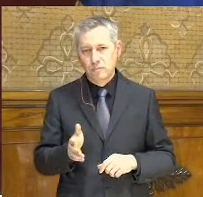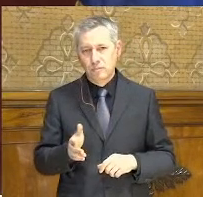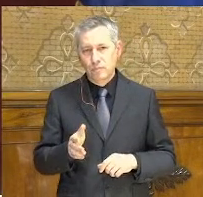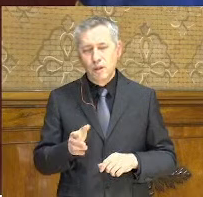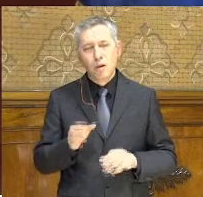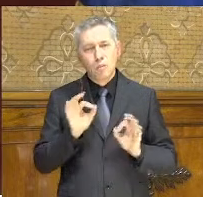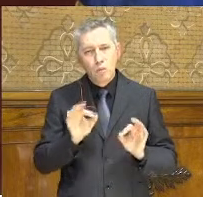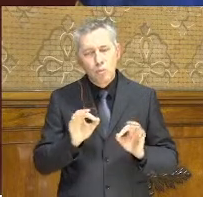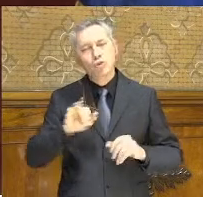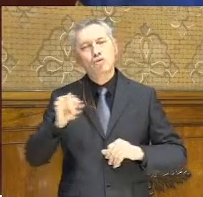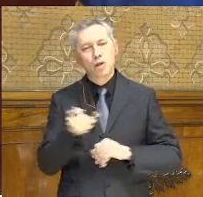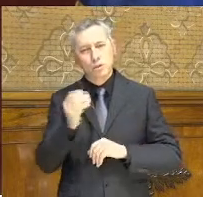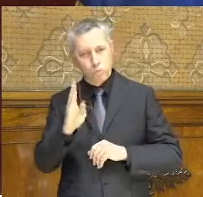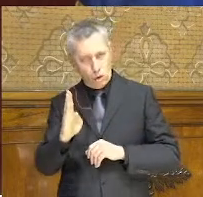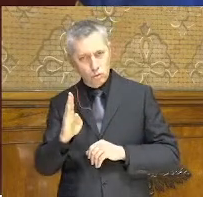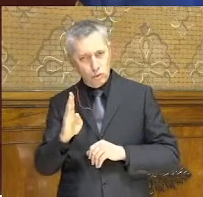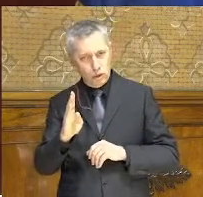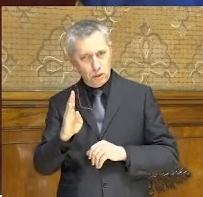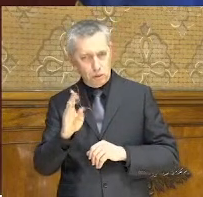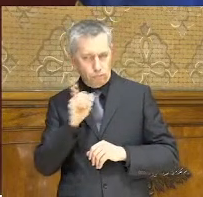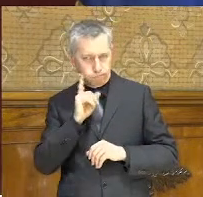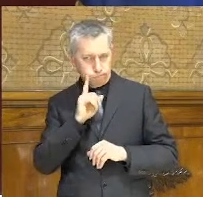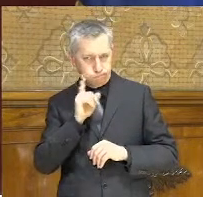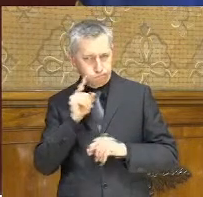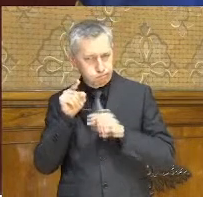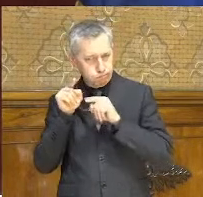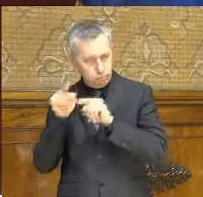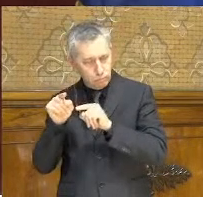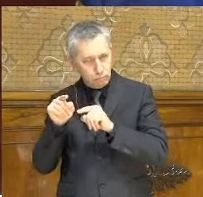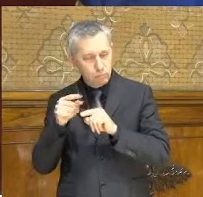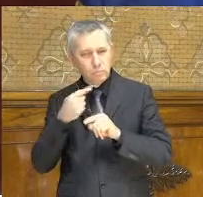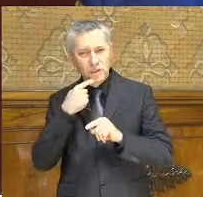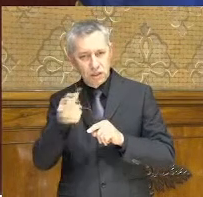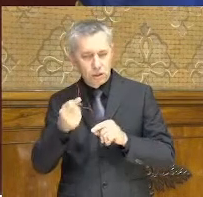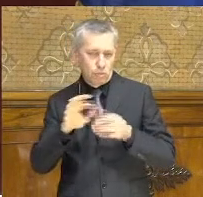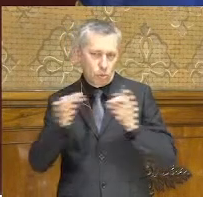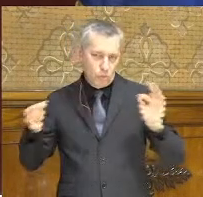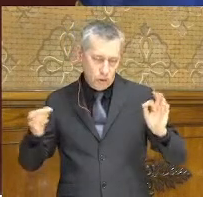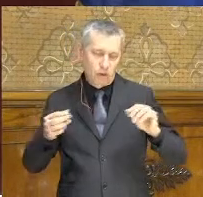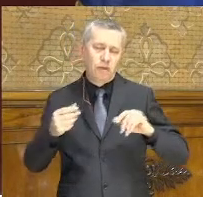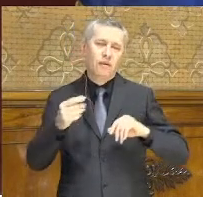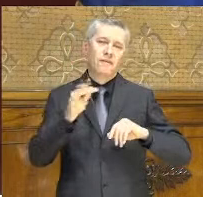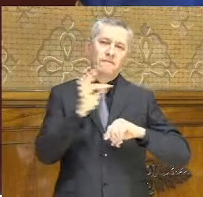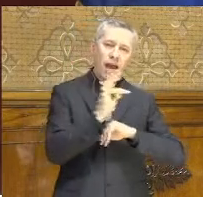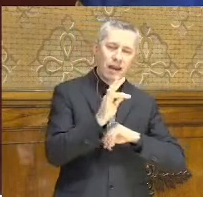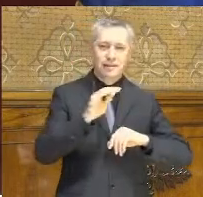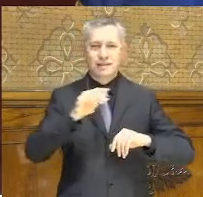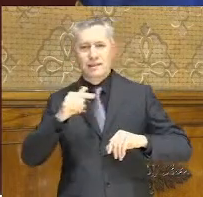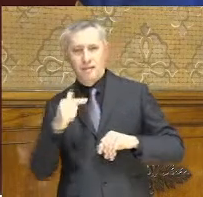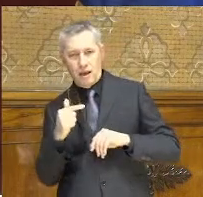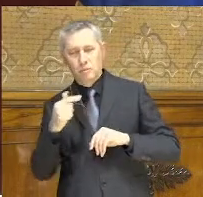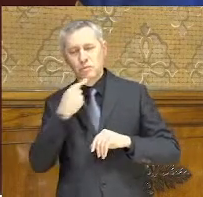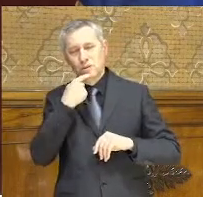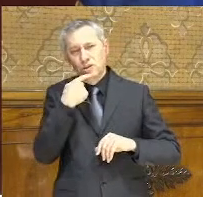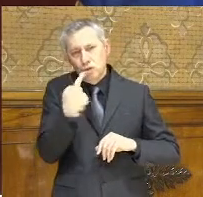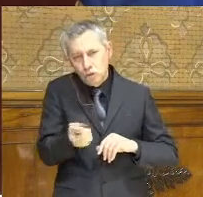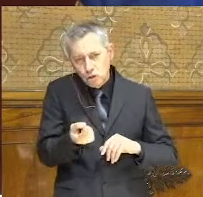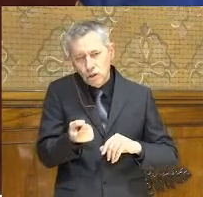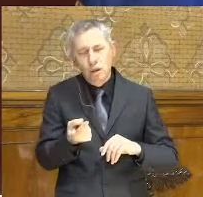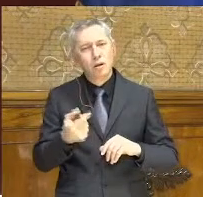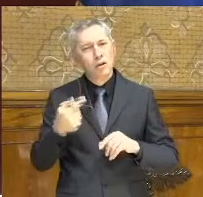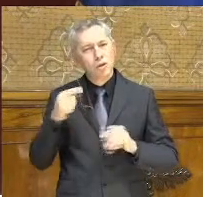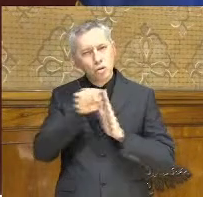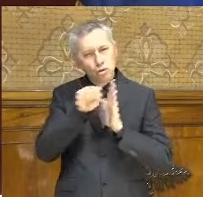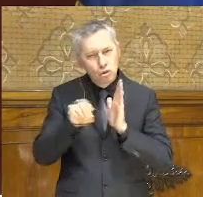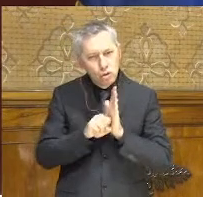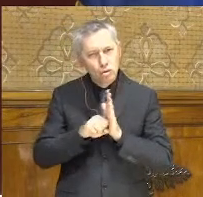spirit, James Baldwin argues in The Fire Next Time that long histories of oppression